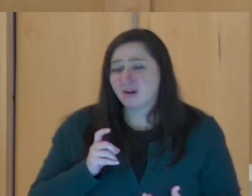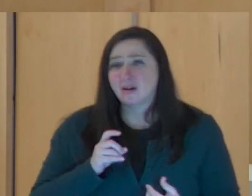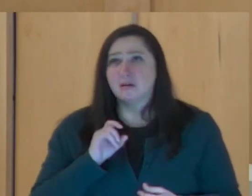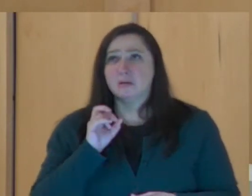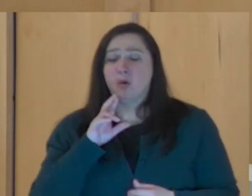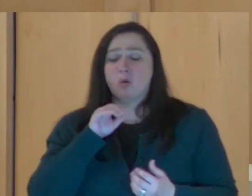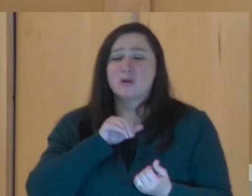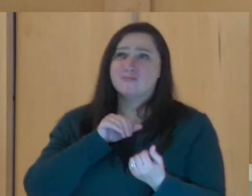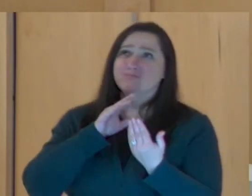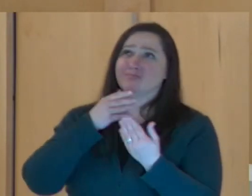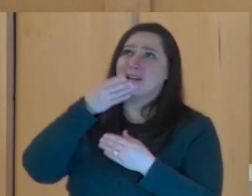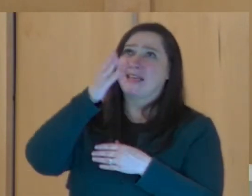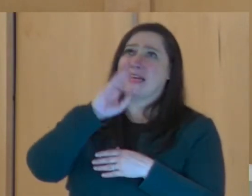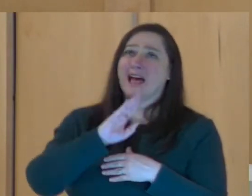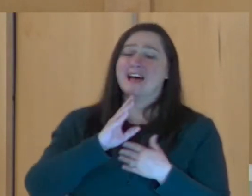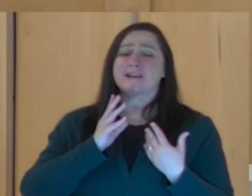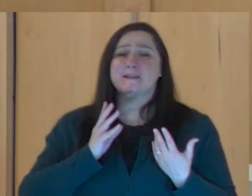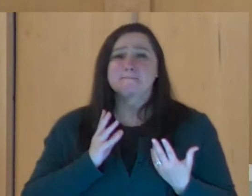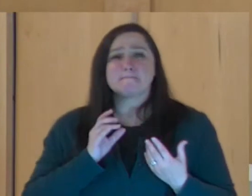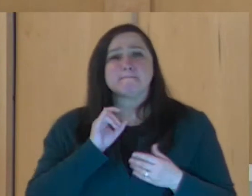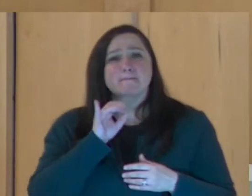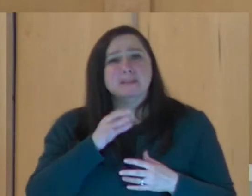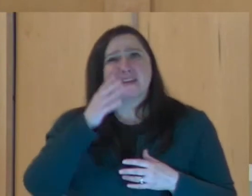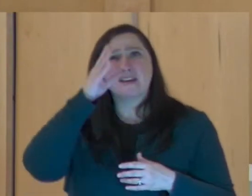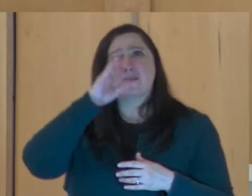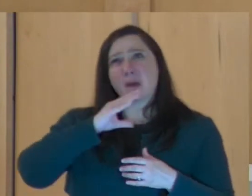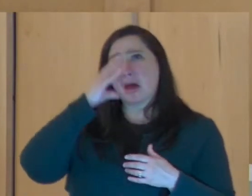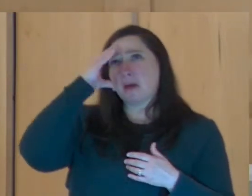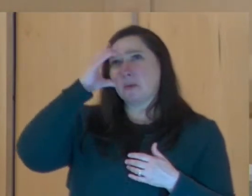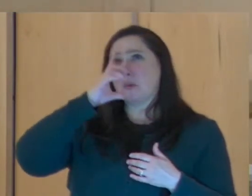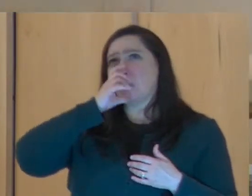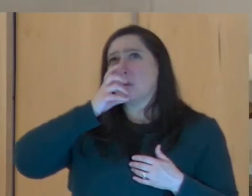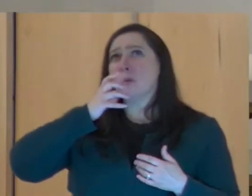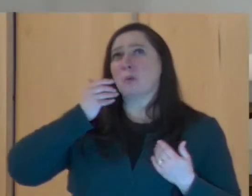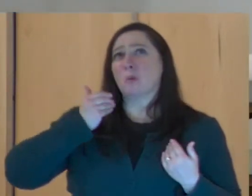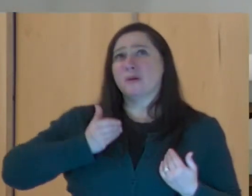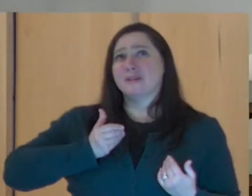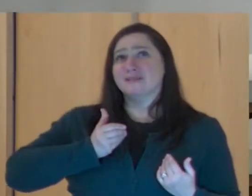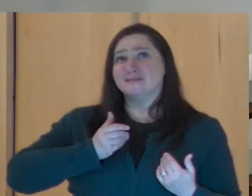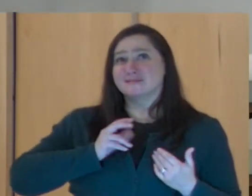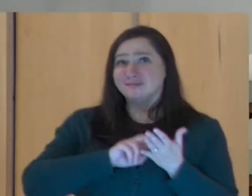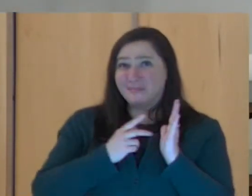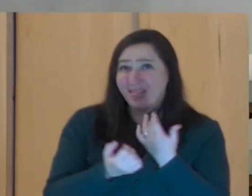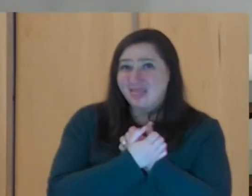God, I suppose if God really knew who I am, would God really love me? And